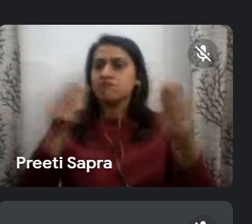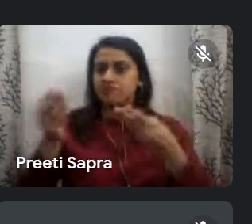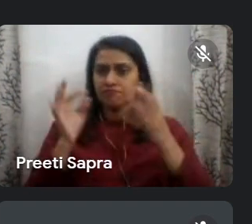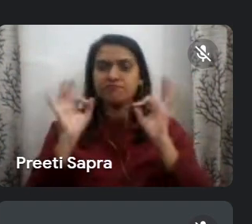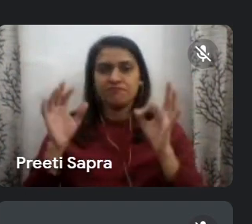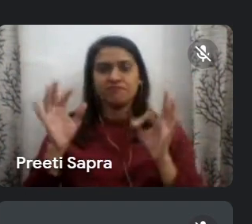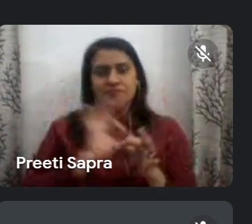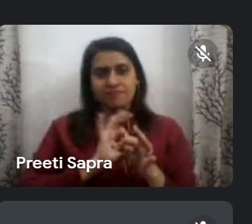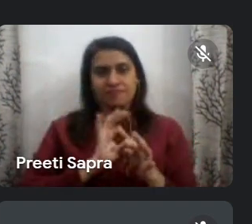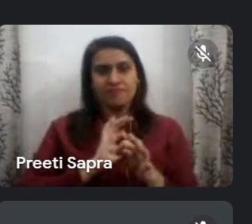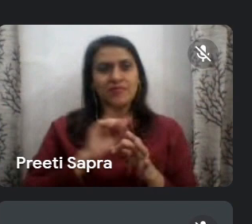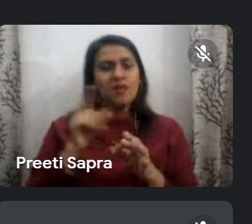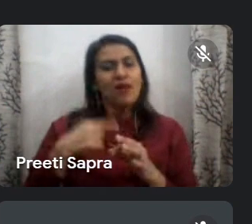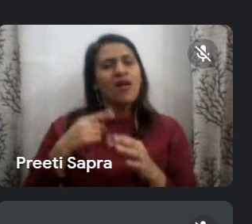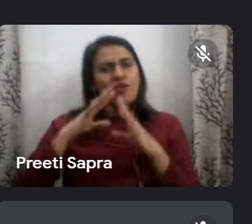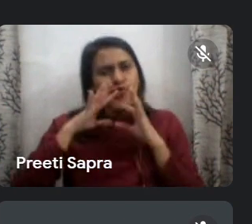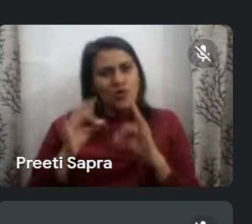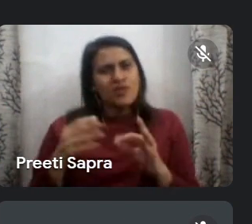I really enjoyed